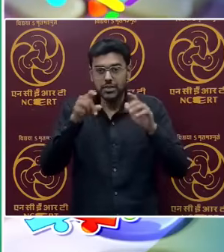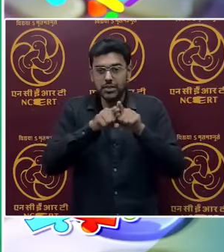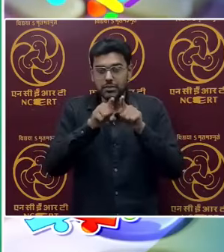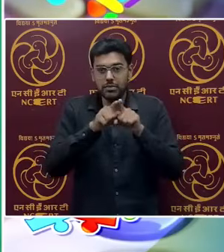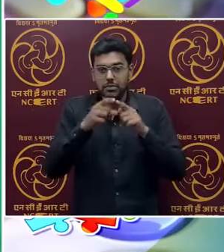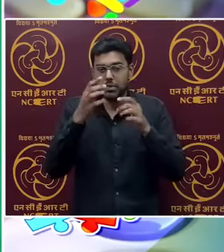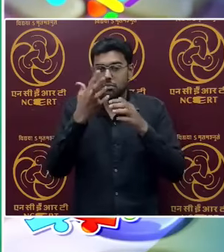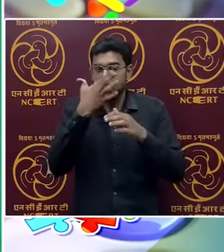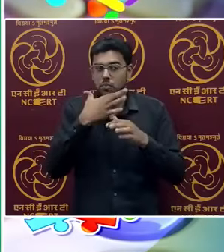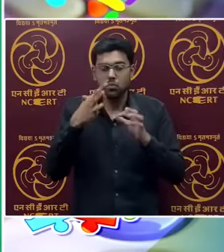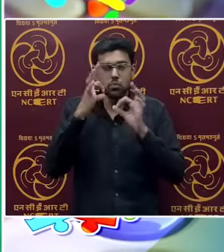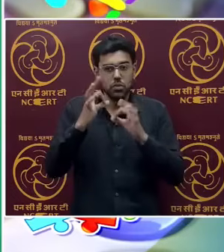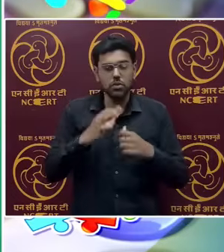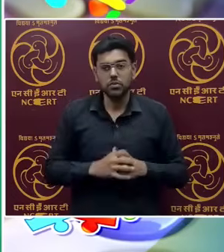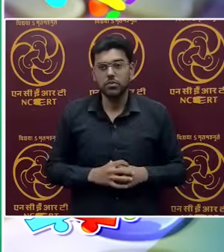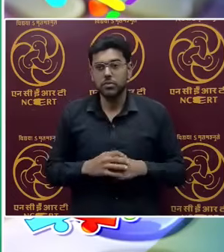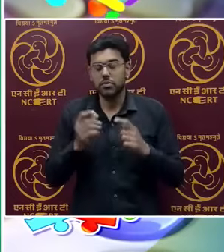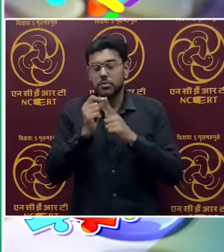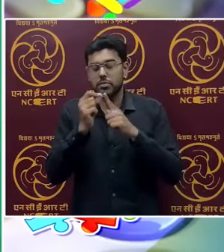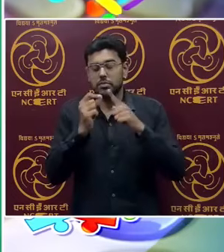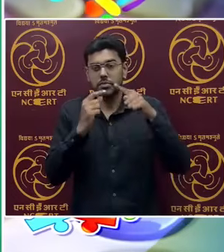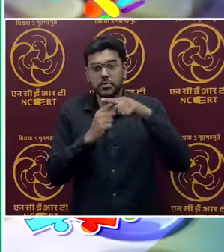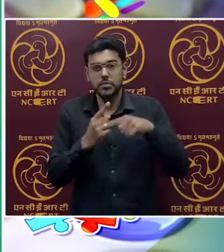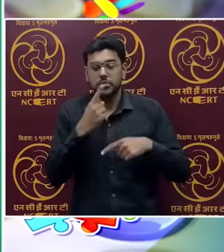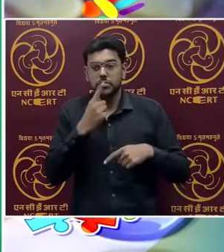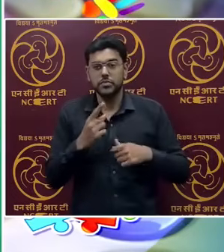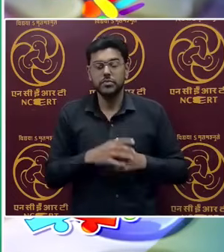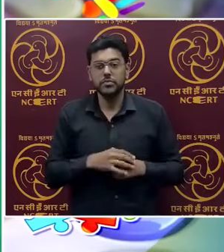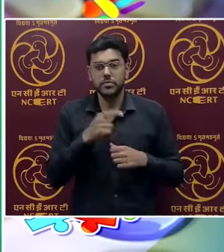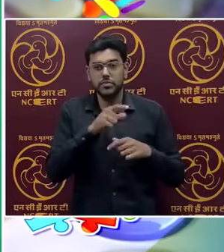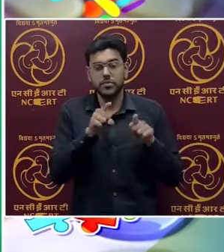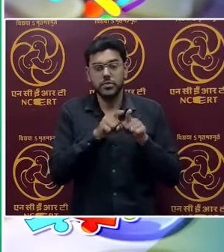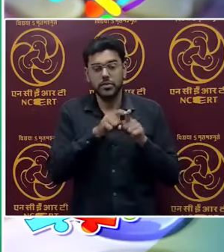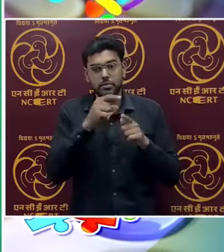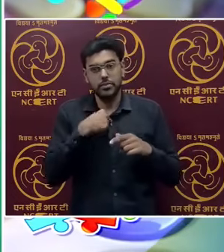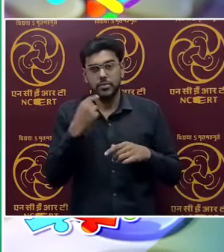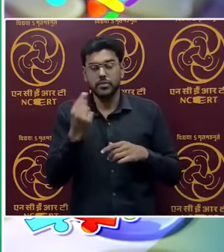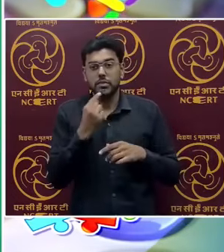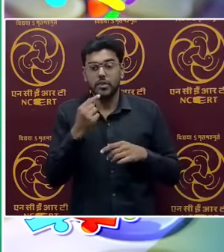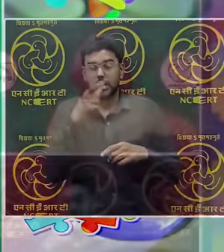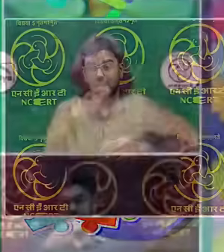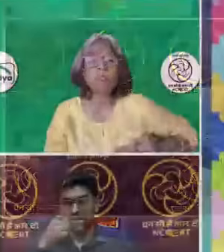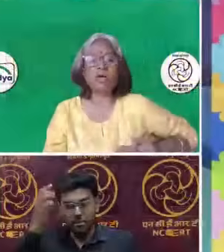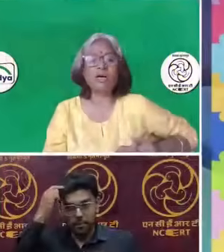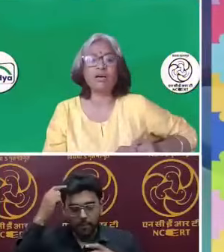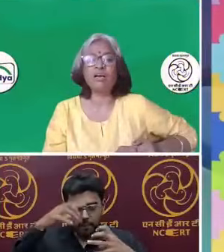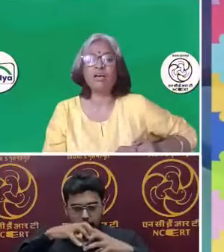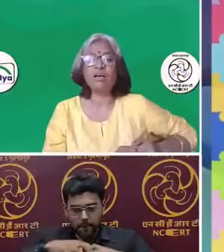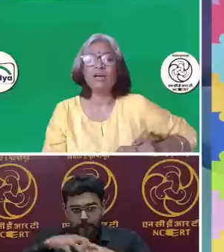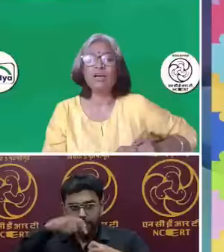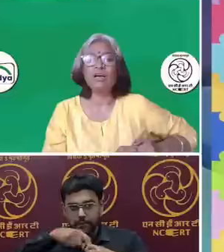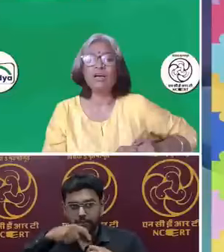is beautiful slide. I would borrow that from her. Yeah. See, this brain is so